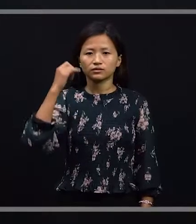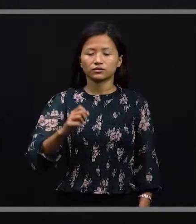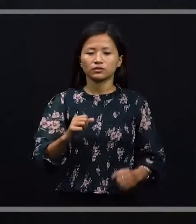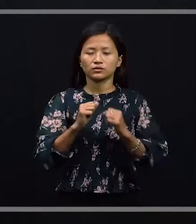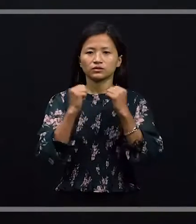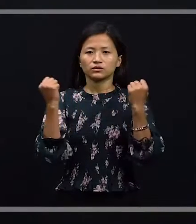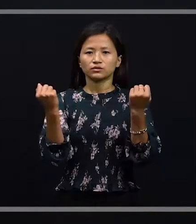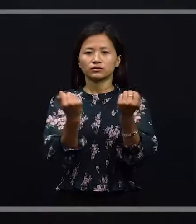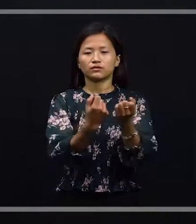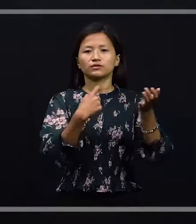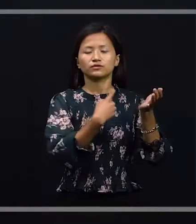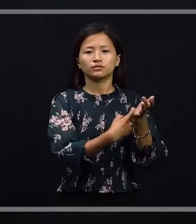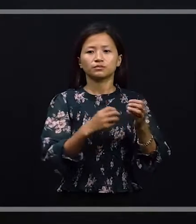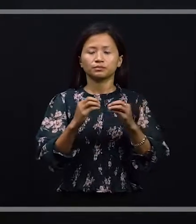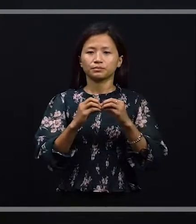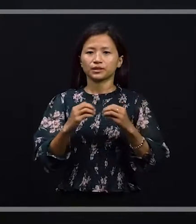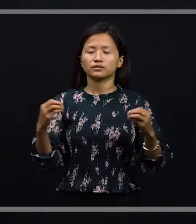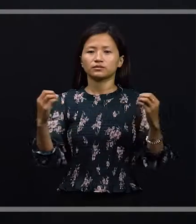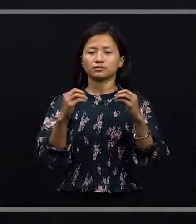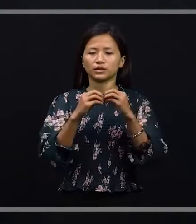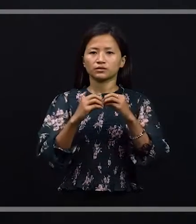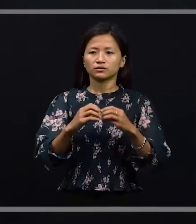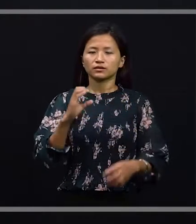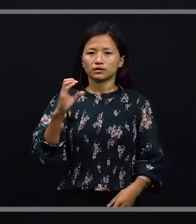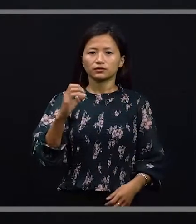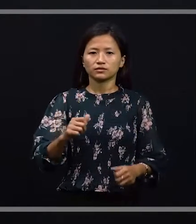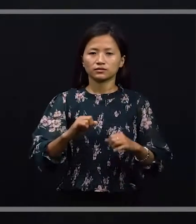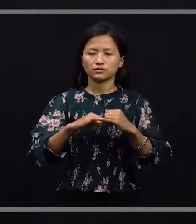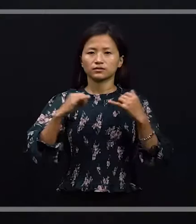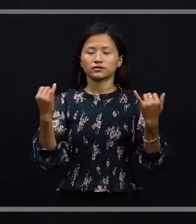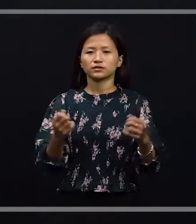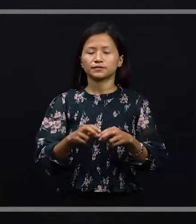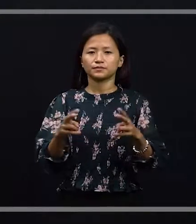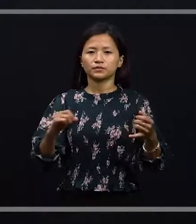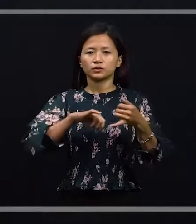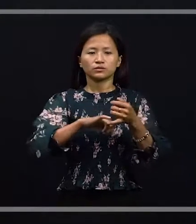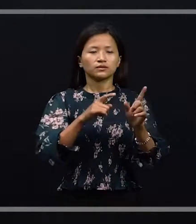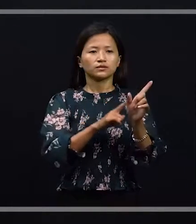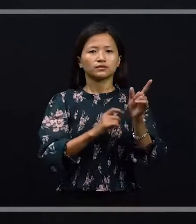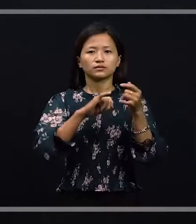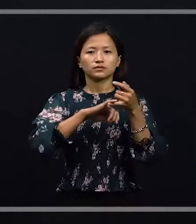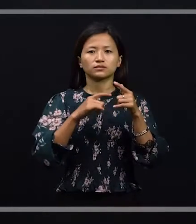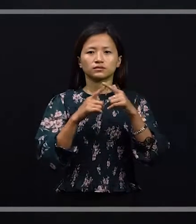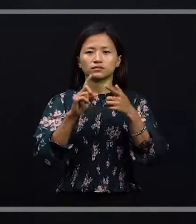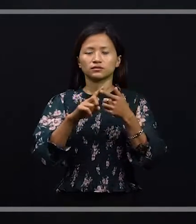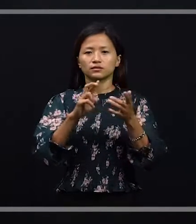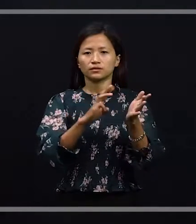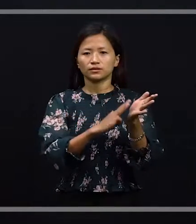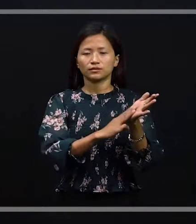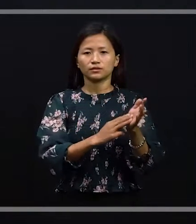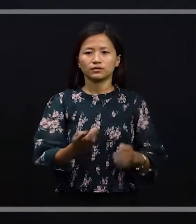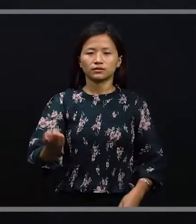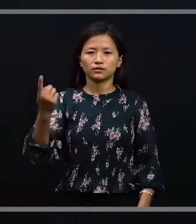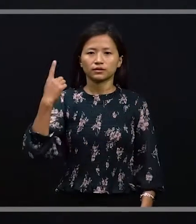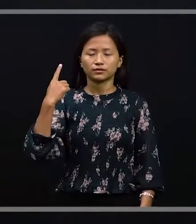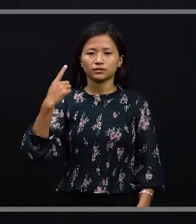social reformers based on the caste system, what were the changes that came up in the caste system, and later on in the